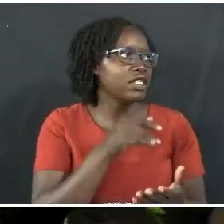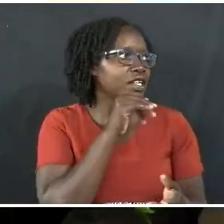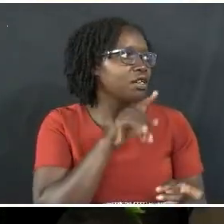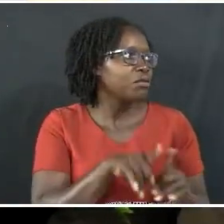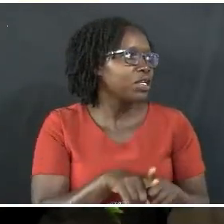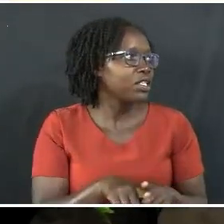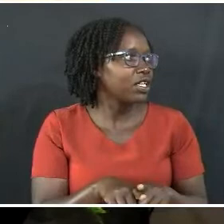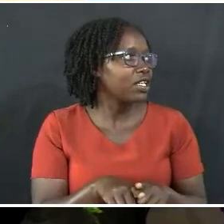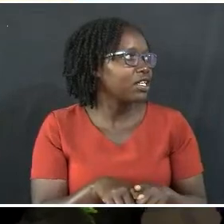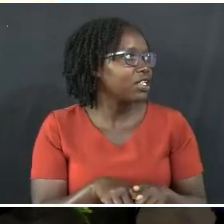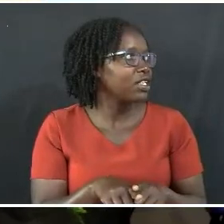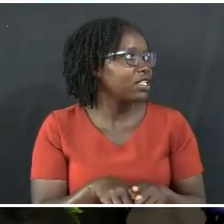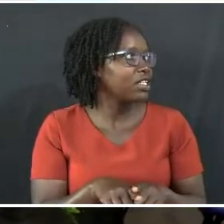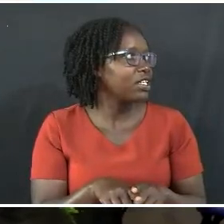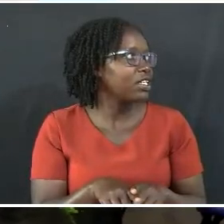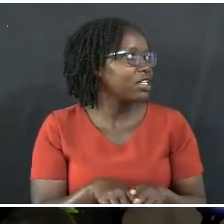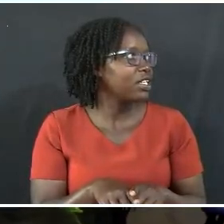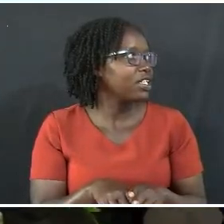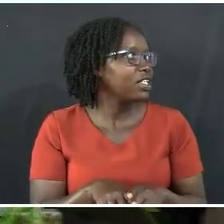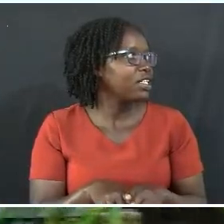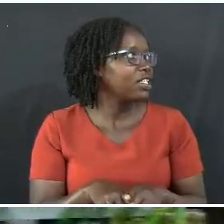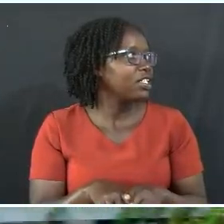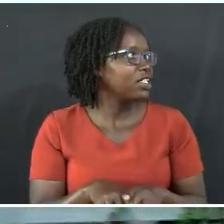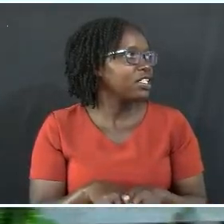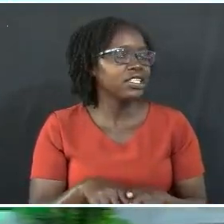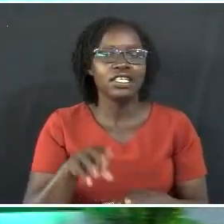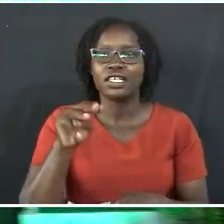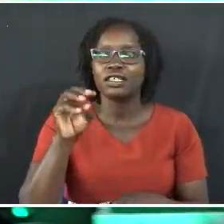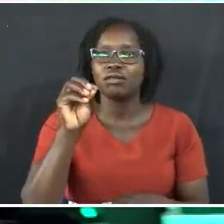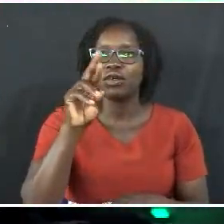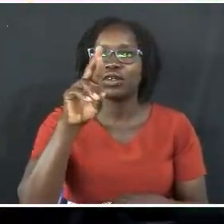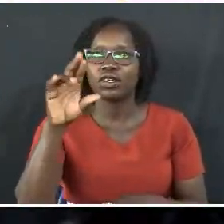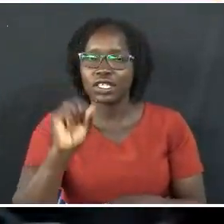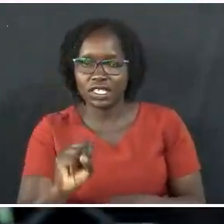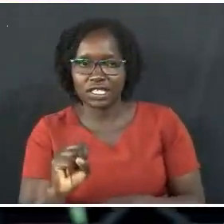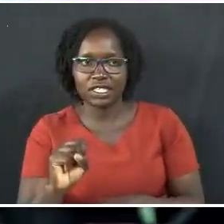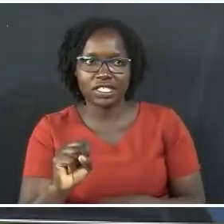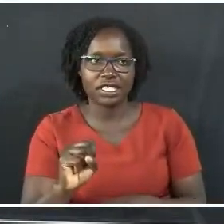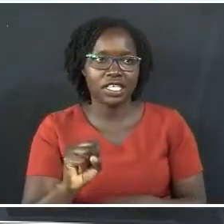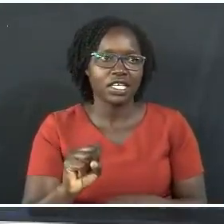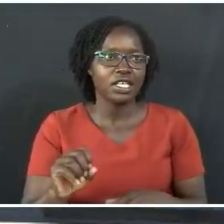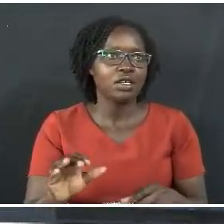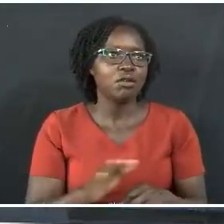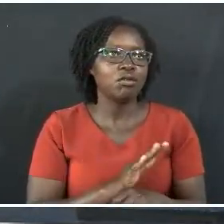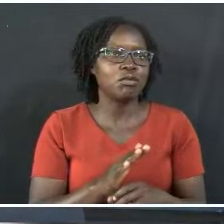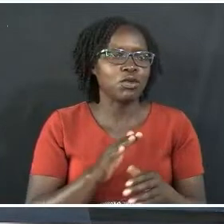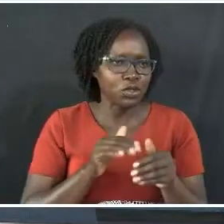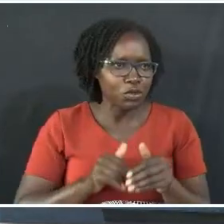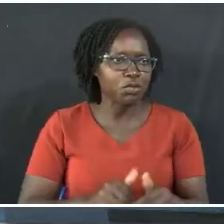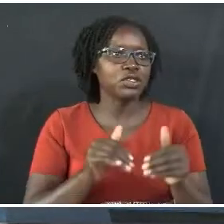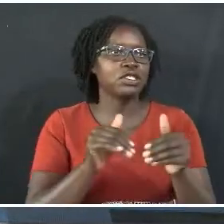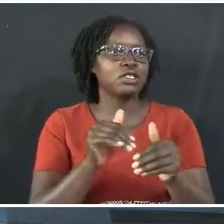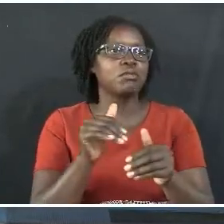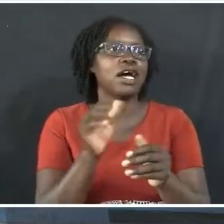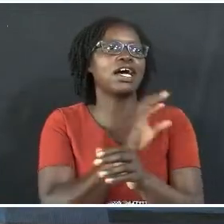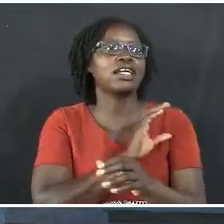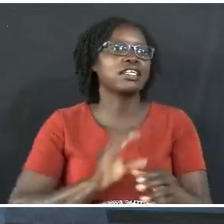your name? Morris. Morris, the most pursued by